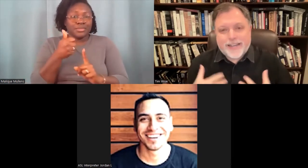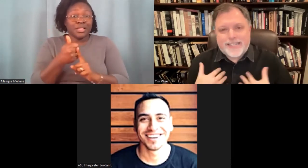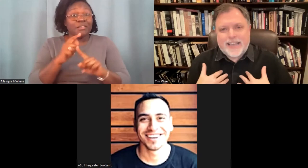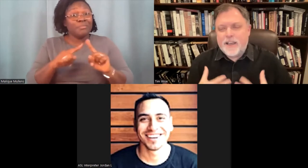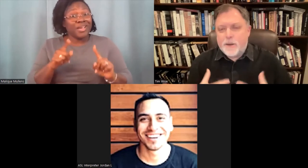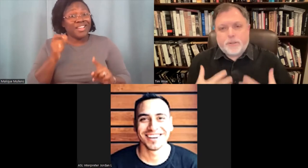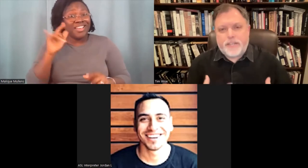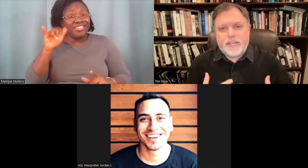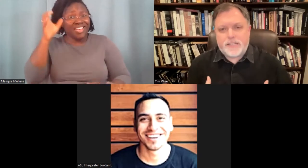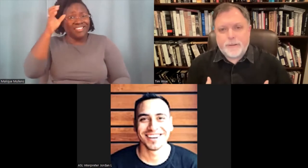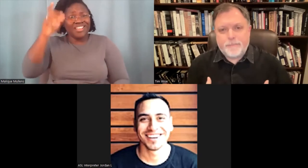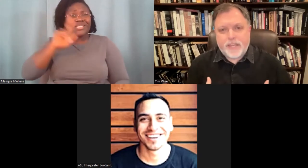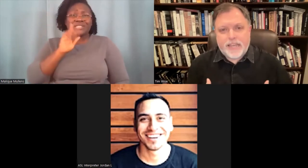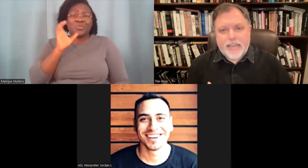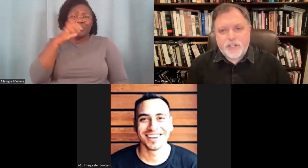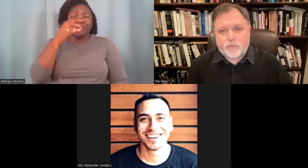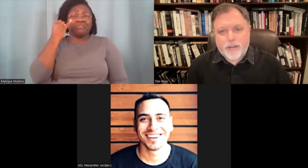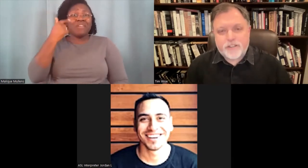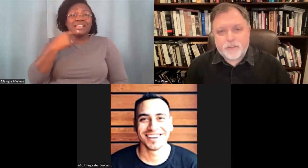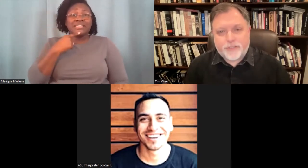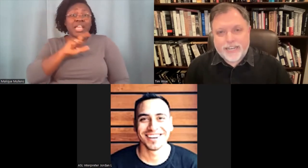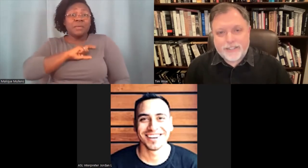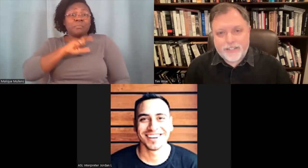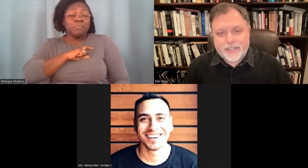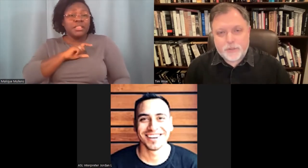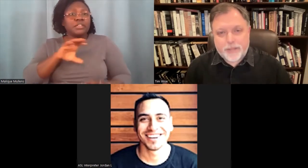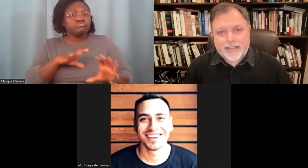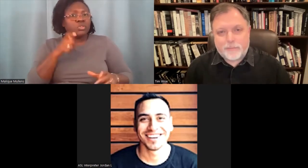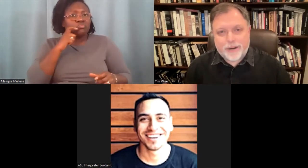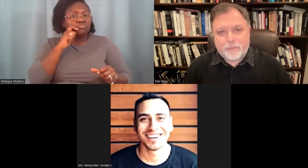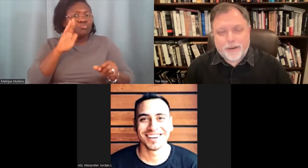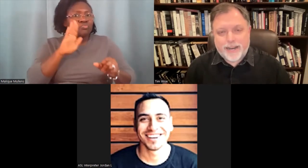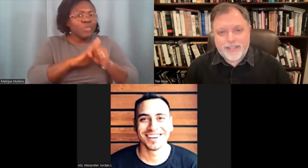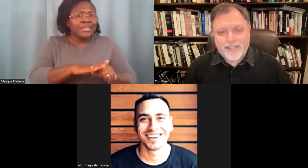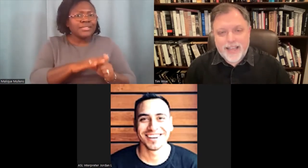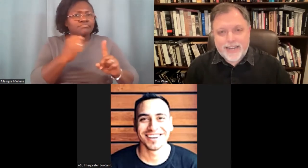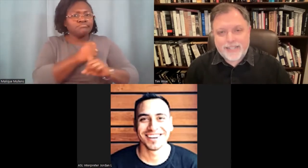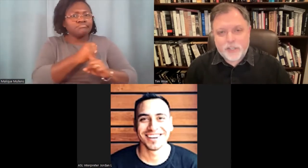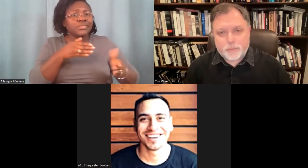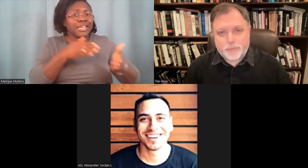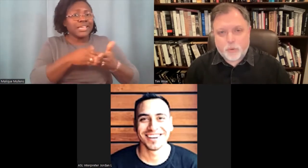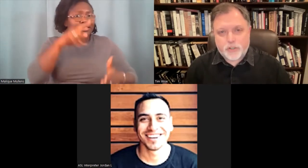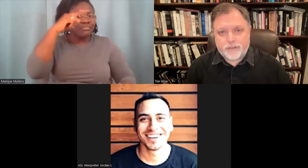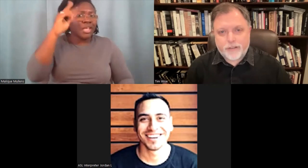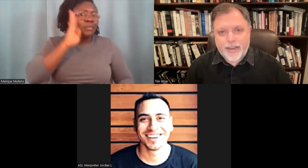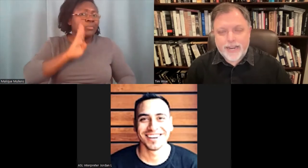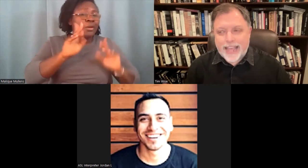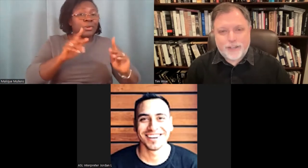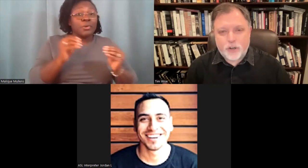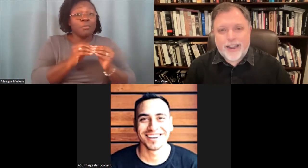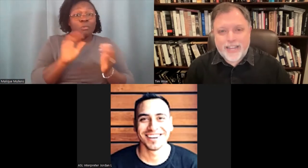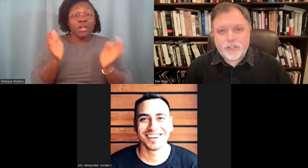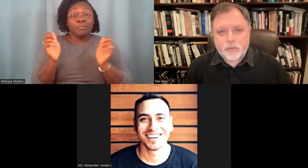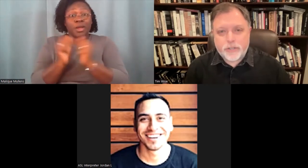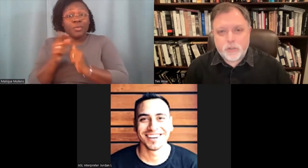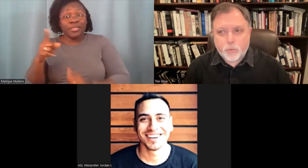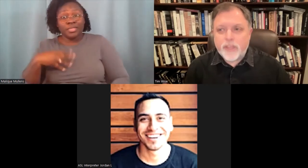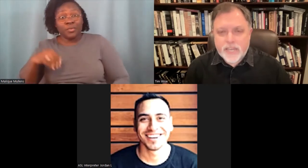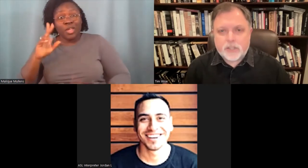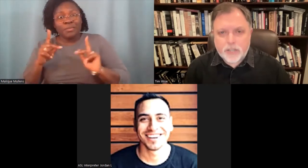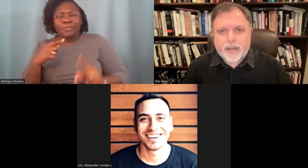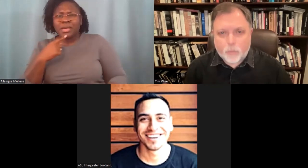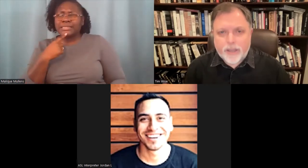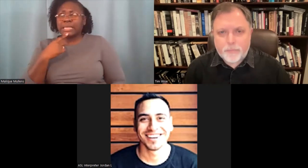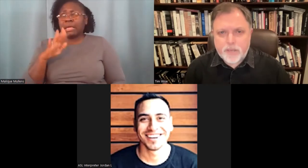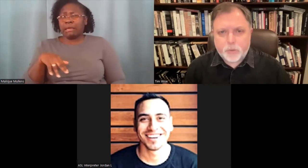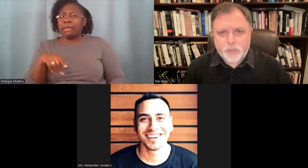Like if I say police engage in racist violence against Black and brown bodies at a disproportionate rate, and your answer is, well, they